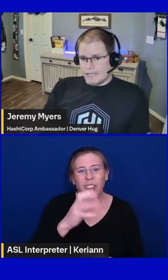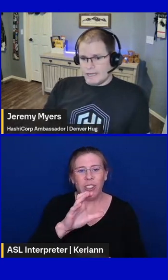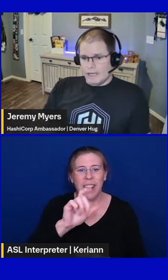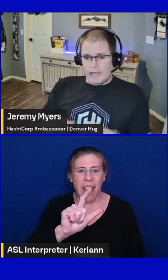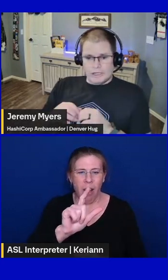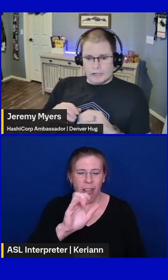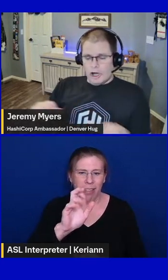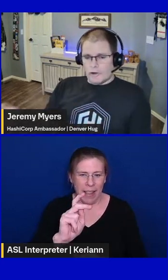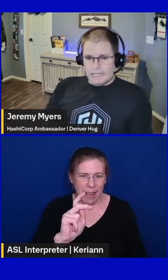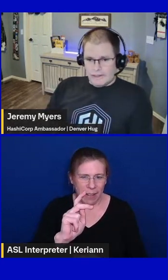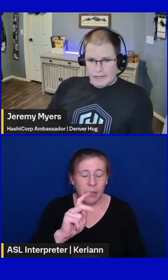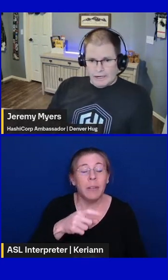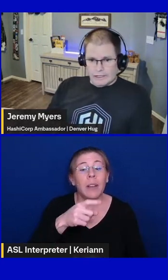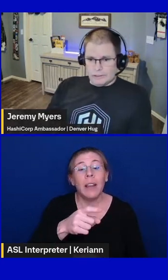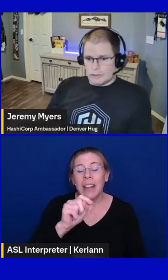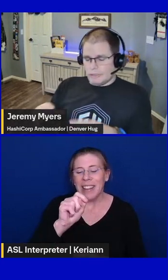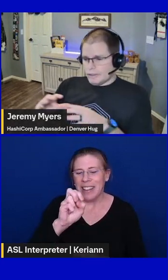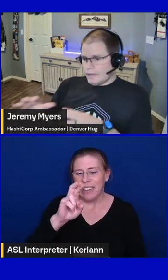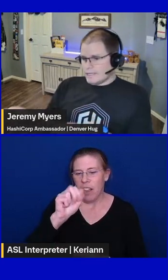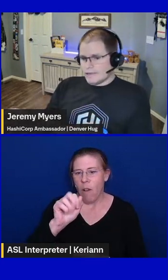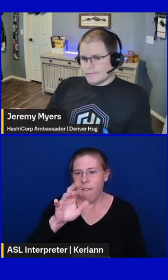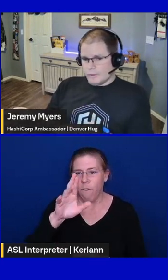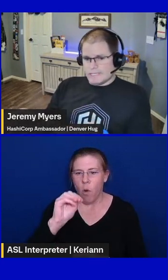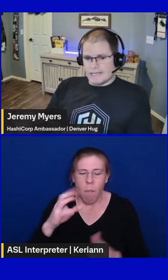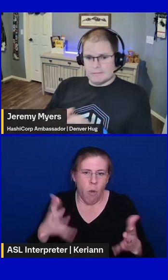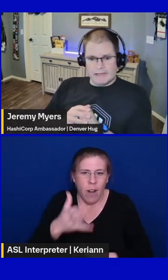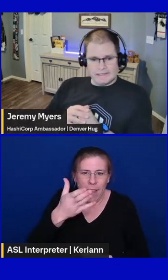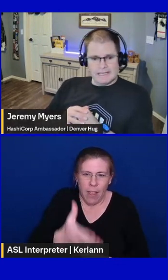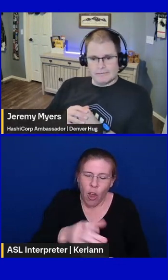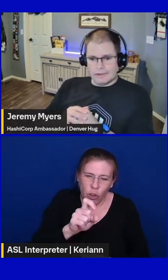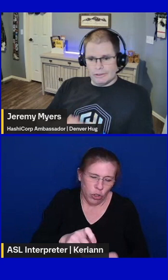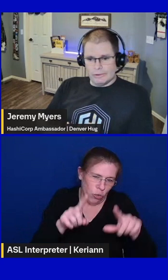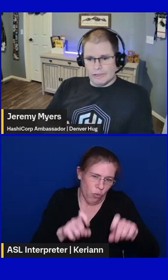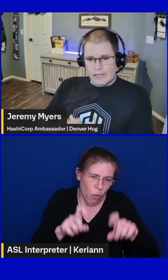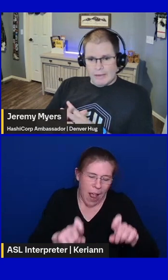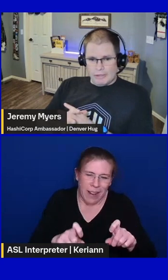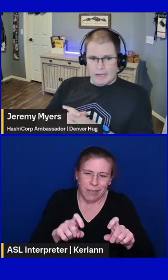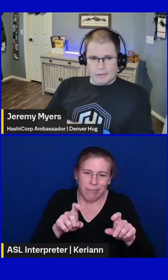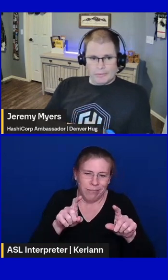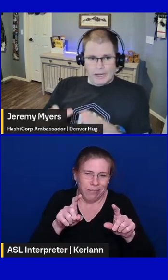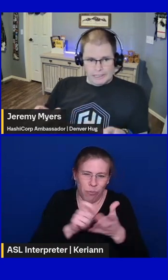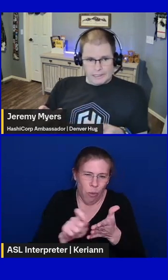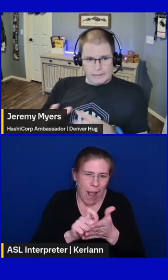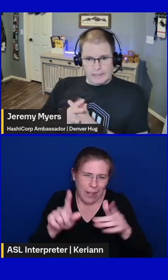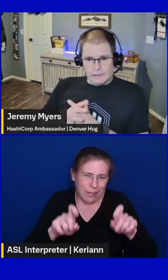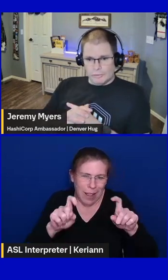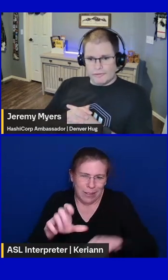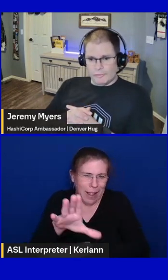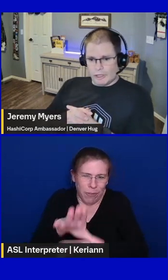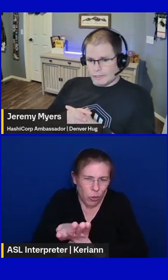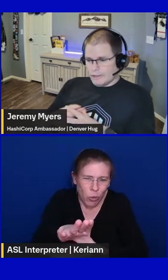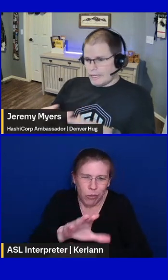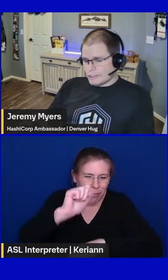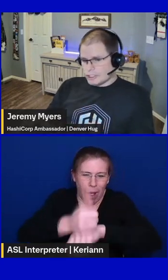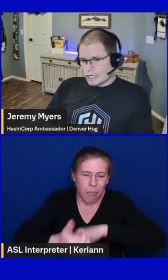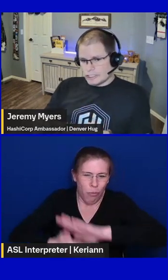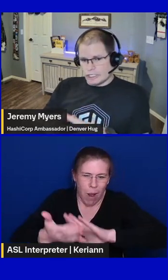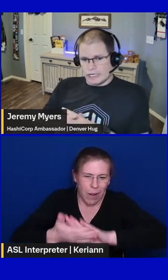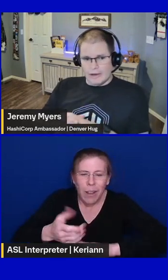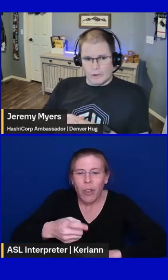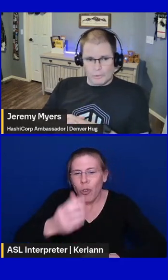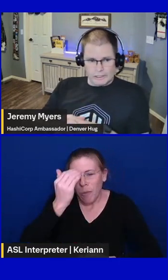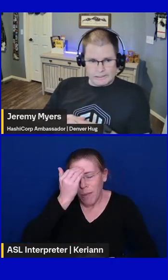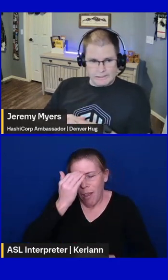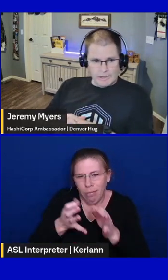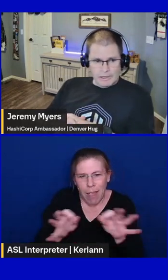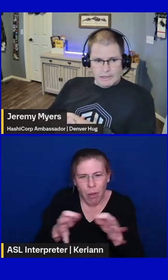Terraform today, you're already there. You should be able to write Terraform tests by this afternoon and be up and running. You'll be familiar with the language structure